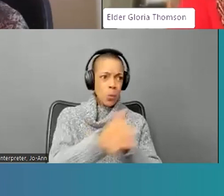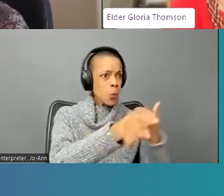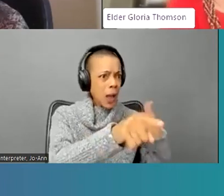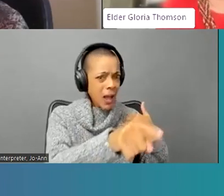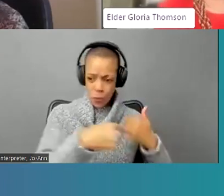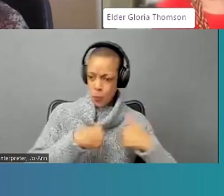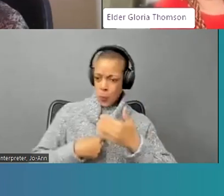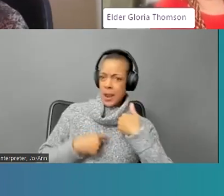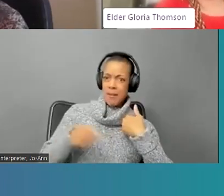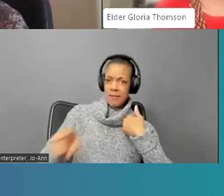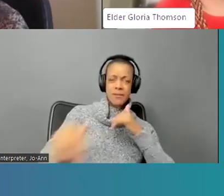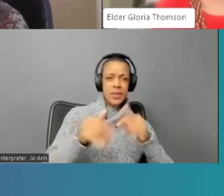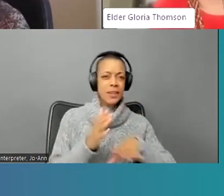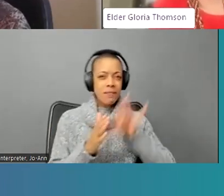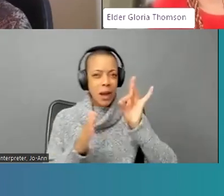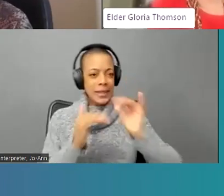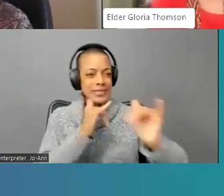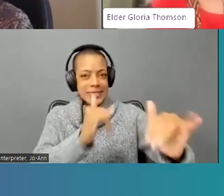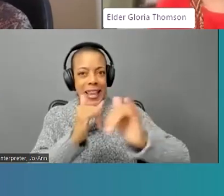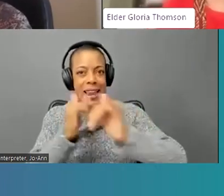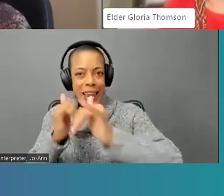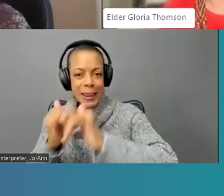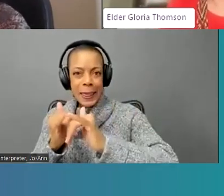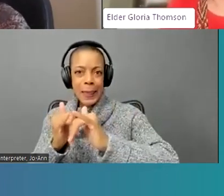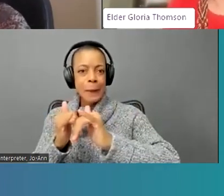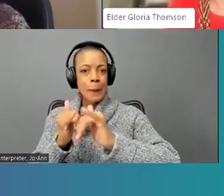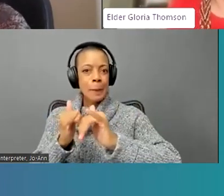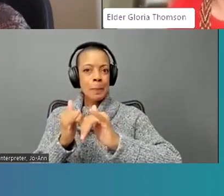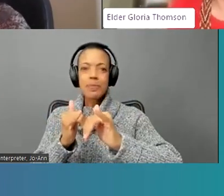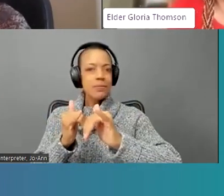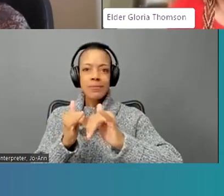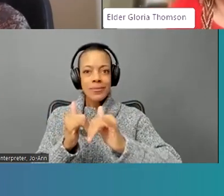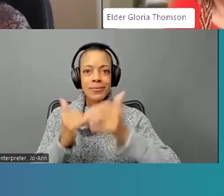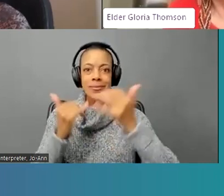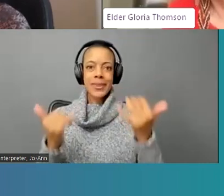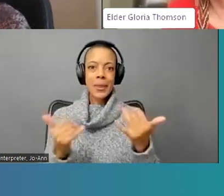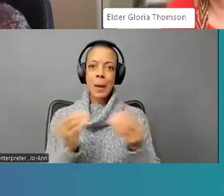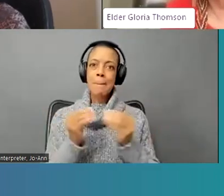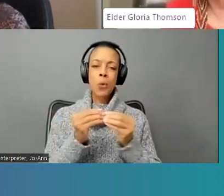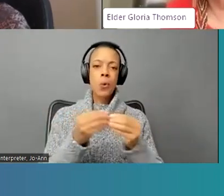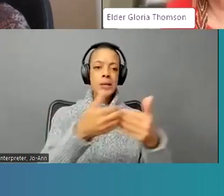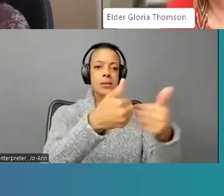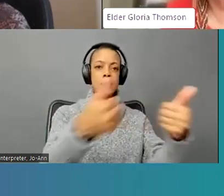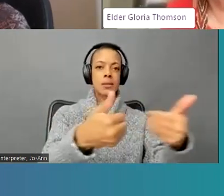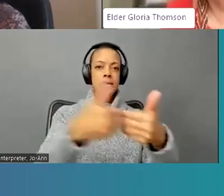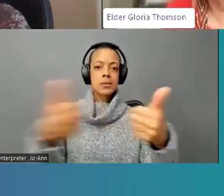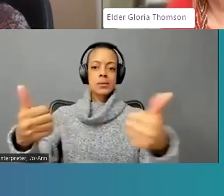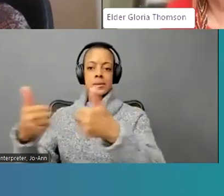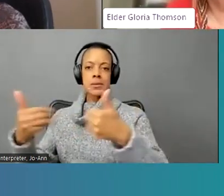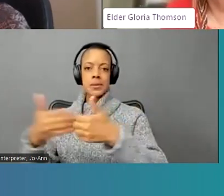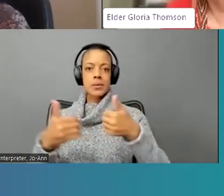to find the likeness in all of our nations of people. So we need to begin